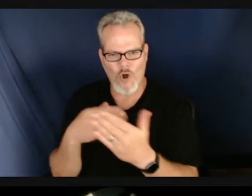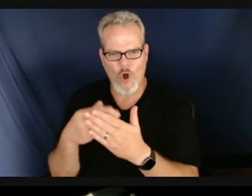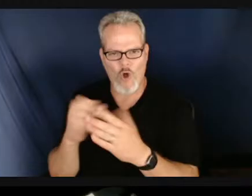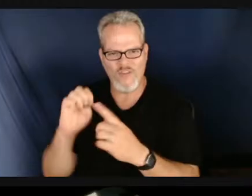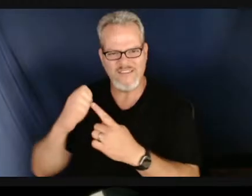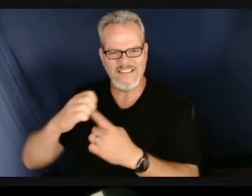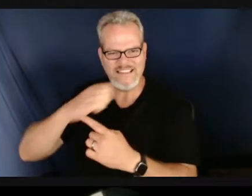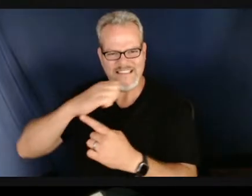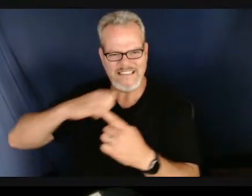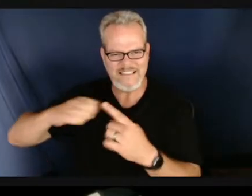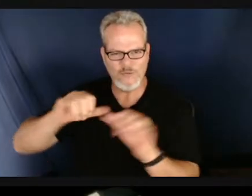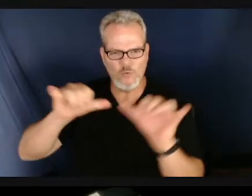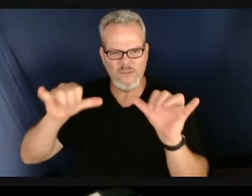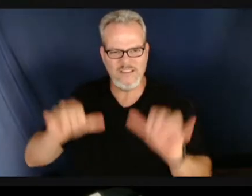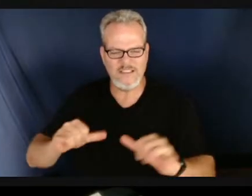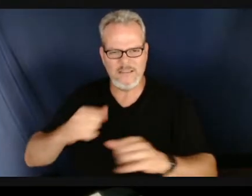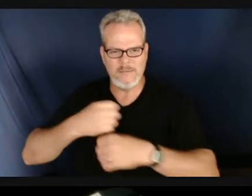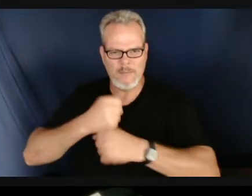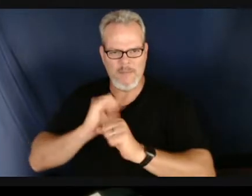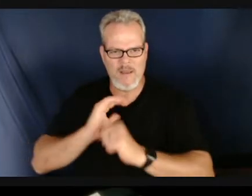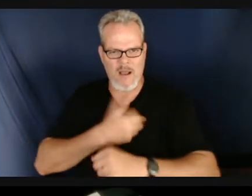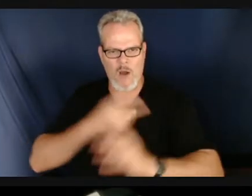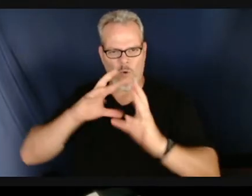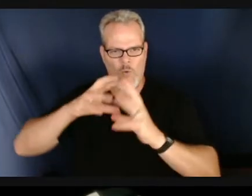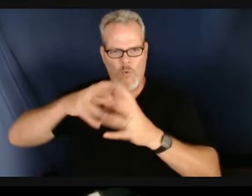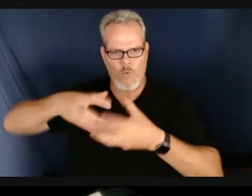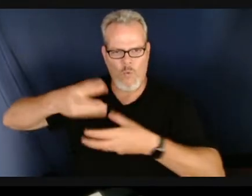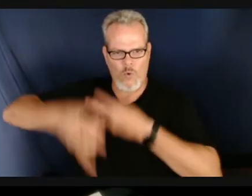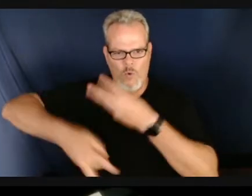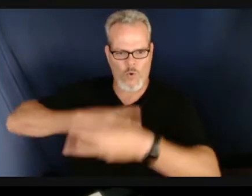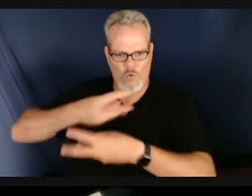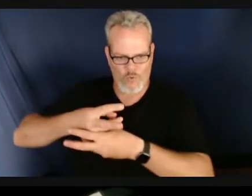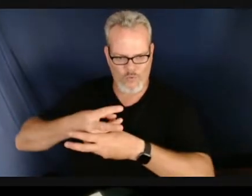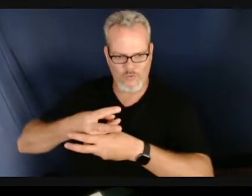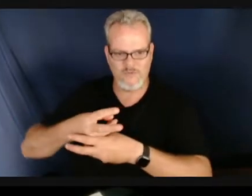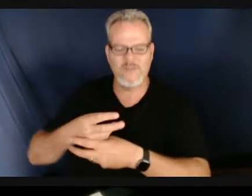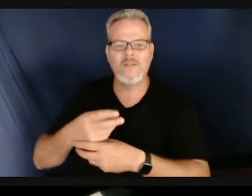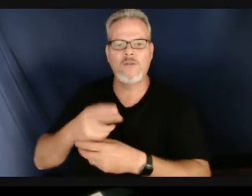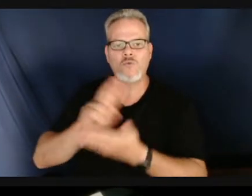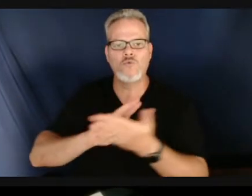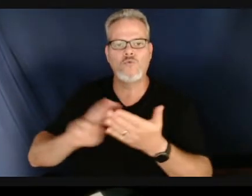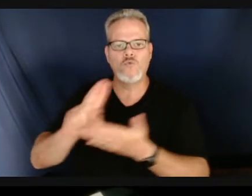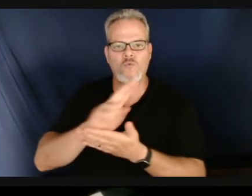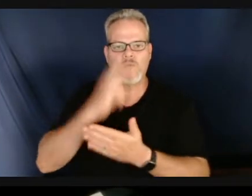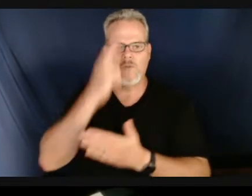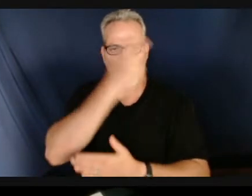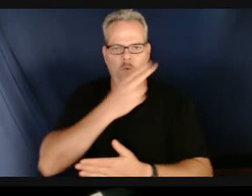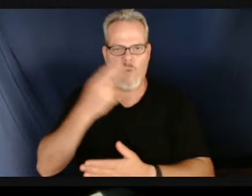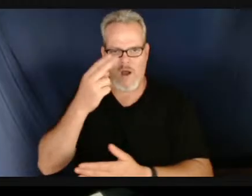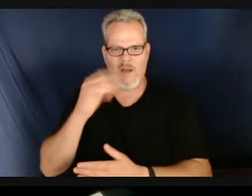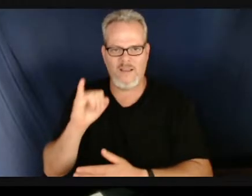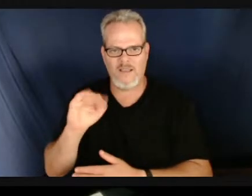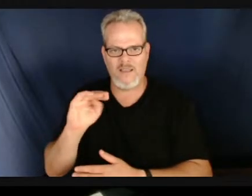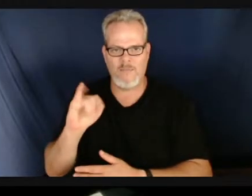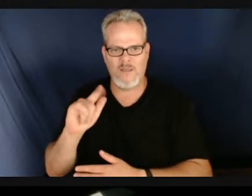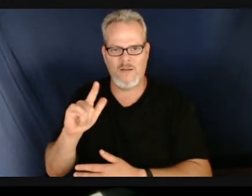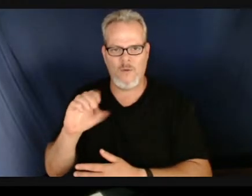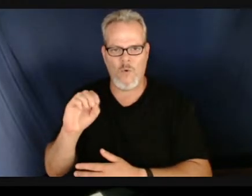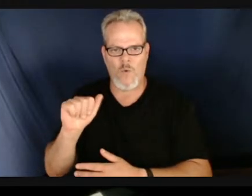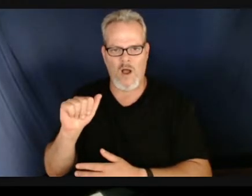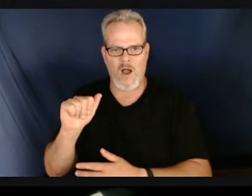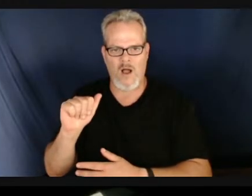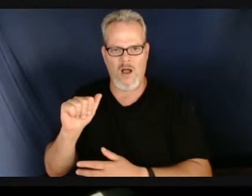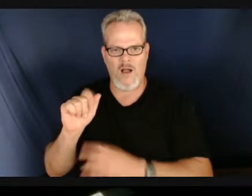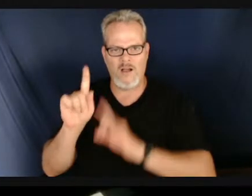out their hours. It's downtown, the University of Hawaii at Hilo, the Imiloa Astronomy Center. And